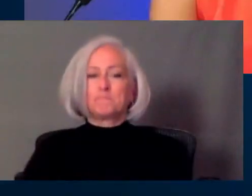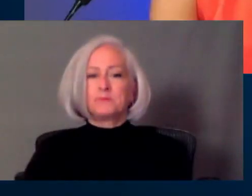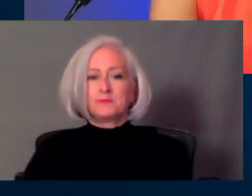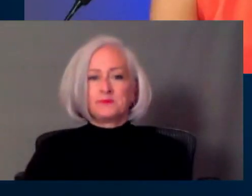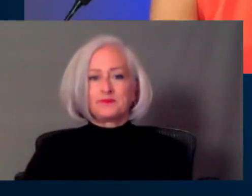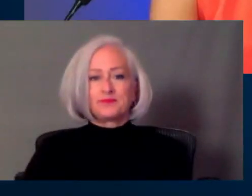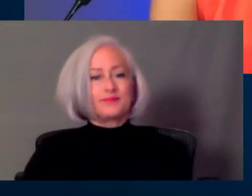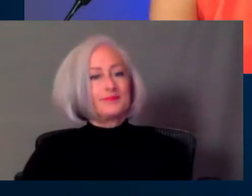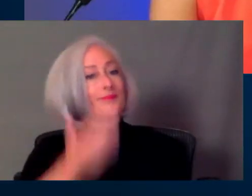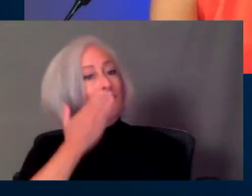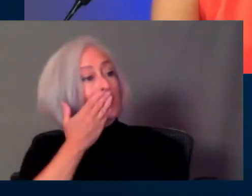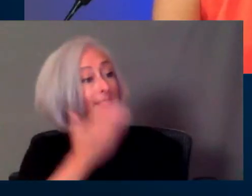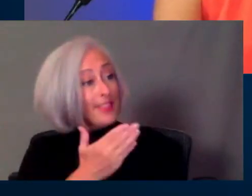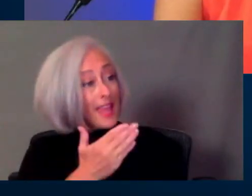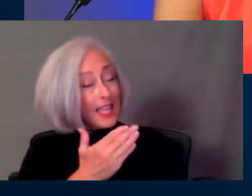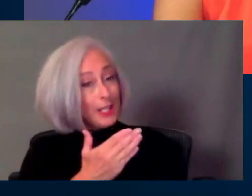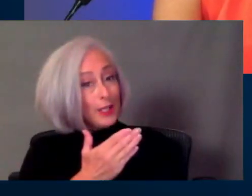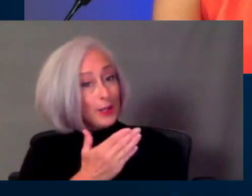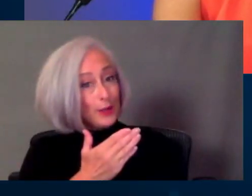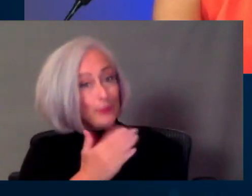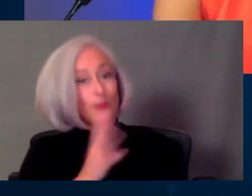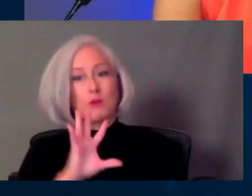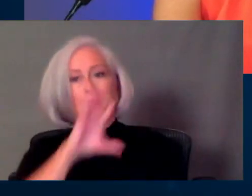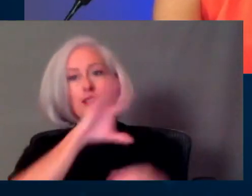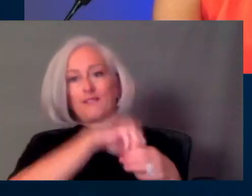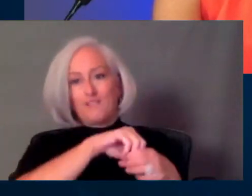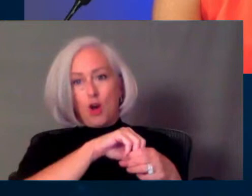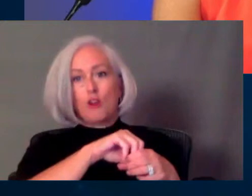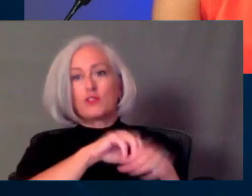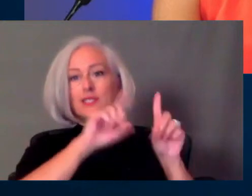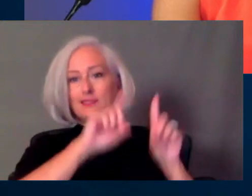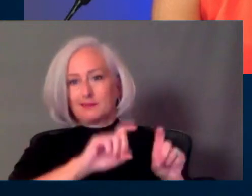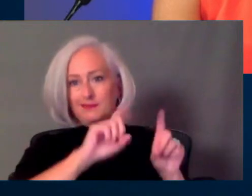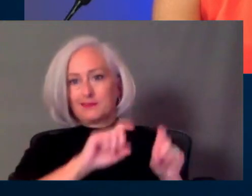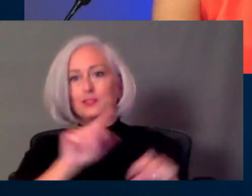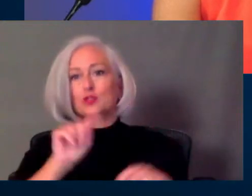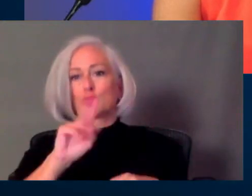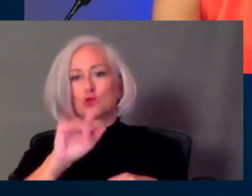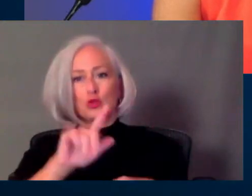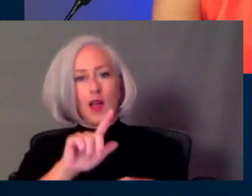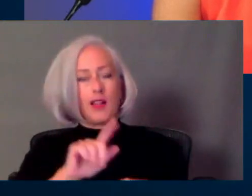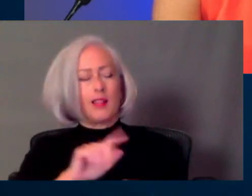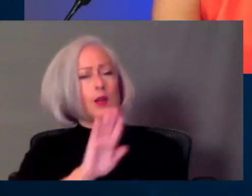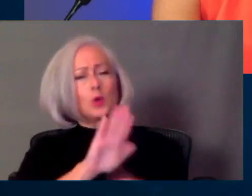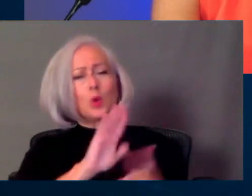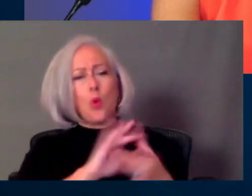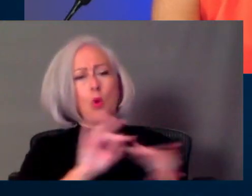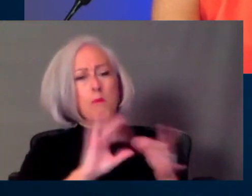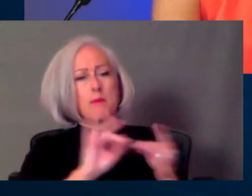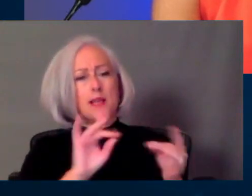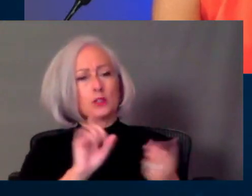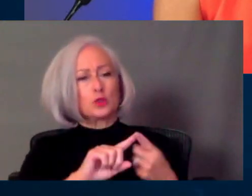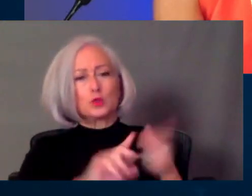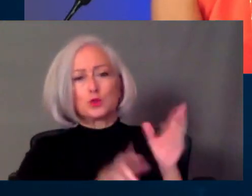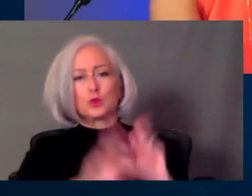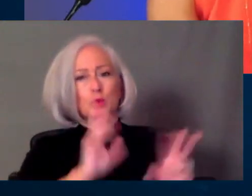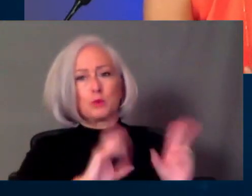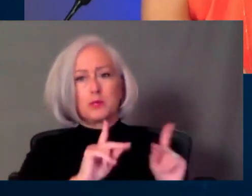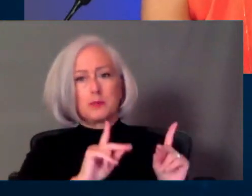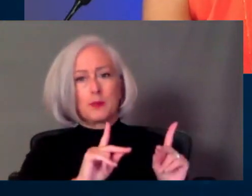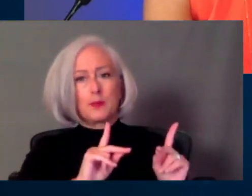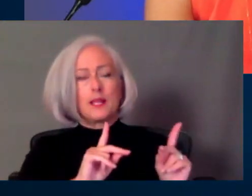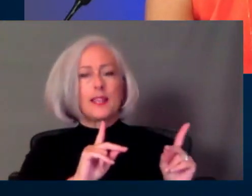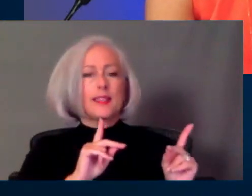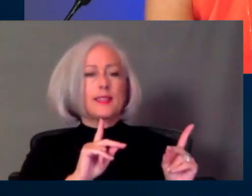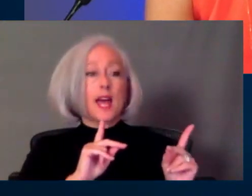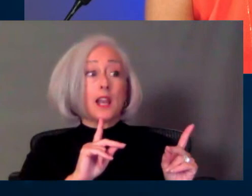says, you have to have some time. Well, you have nothing but time when you're sitting in a room with COVID. And